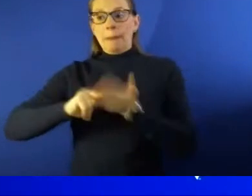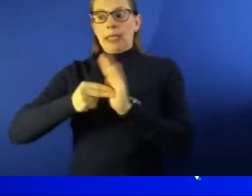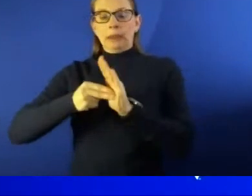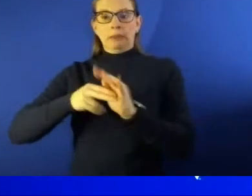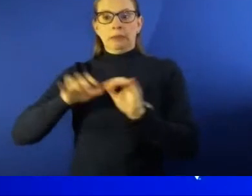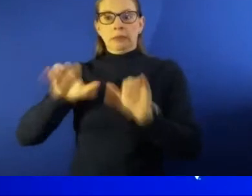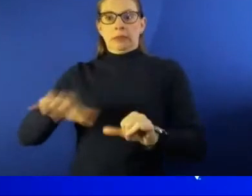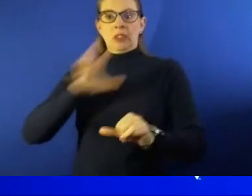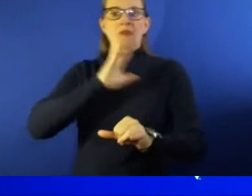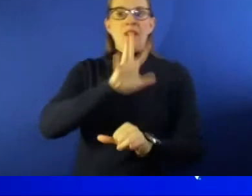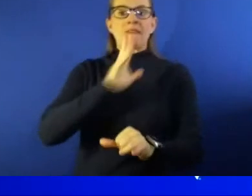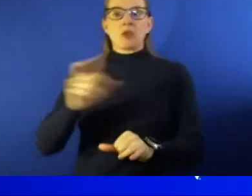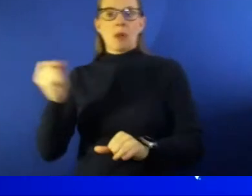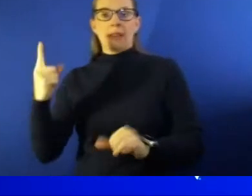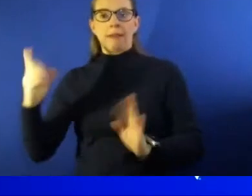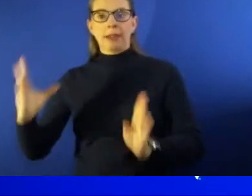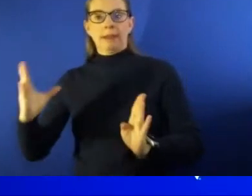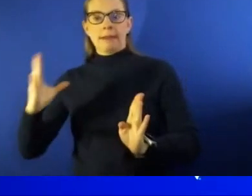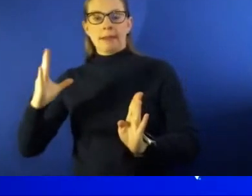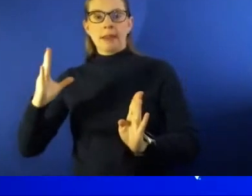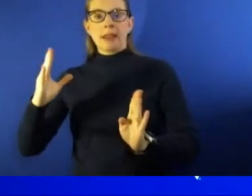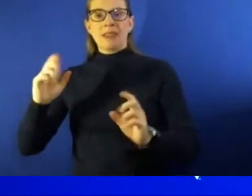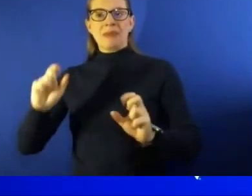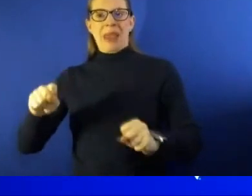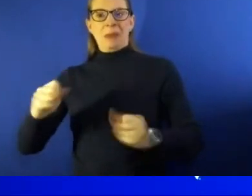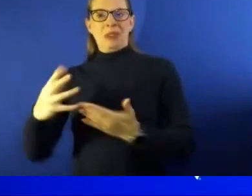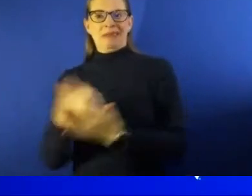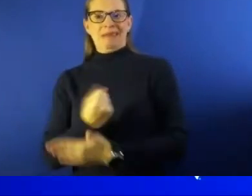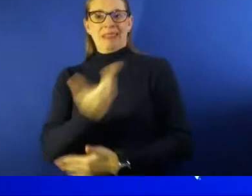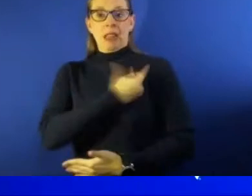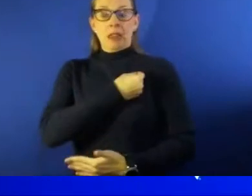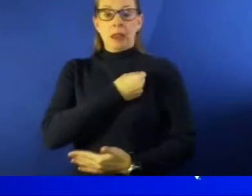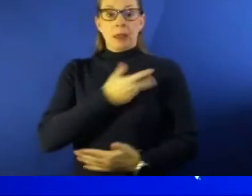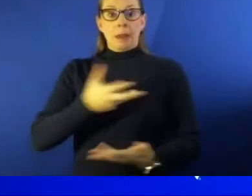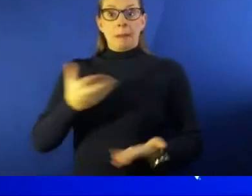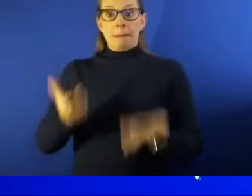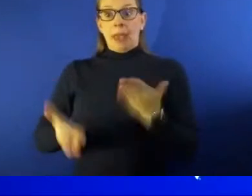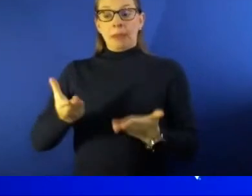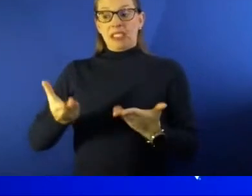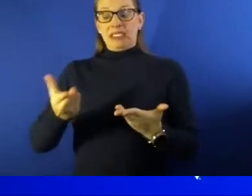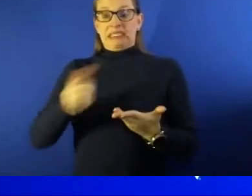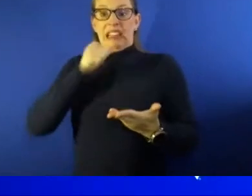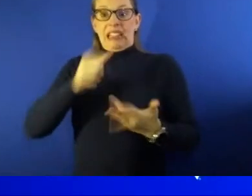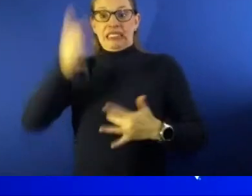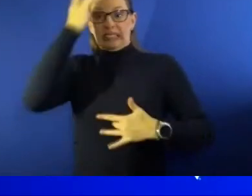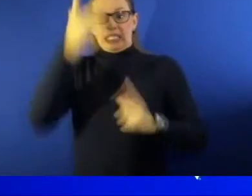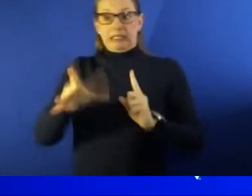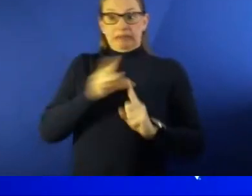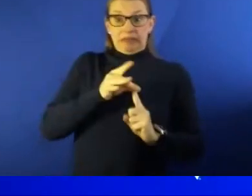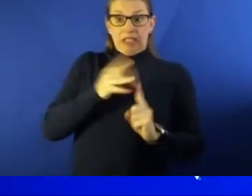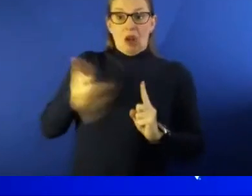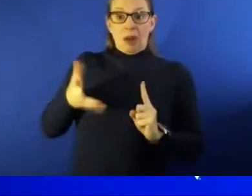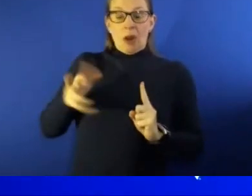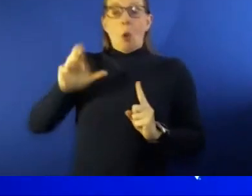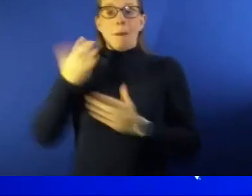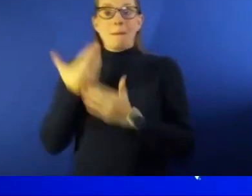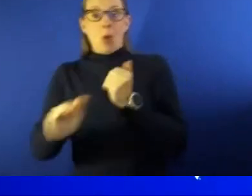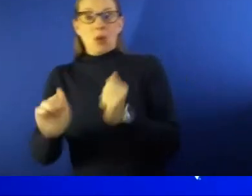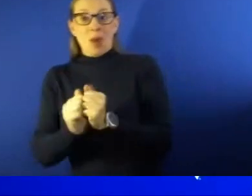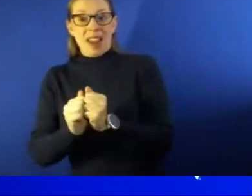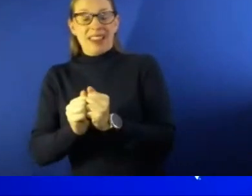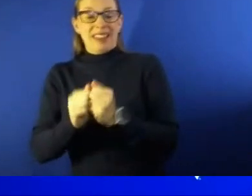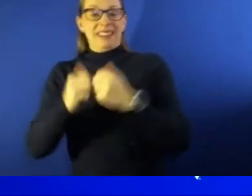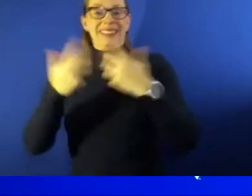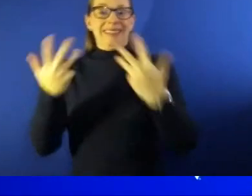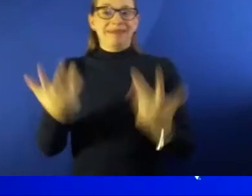5 to 11 age group from being able to get the vaccine, whether it's something they have not had yet or something that they were born with, that kind of thing? Is